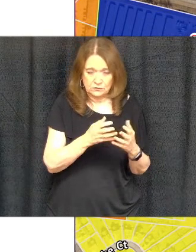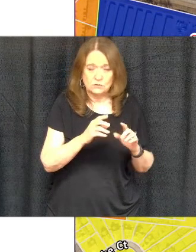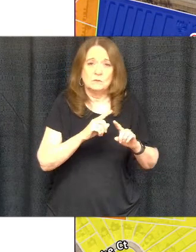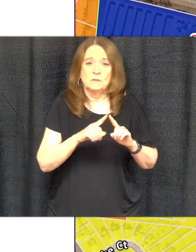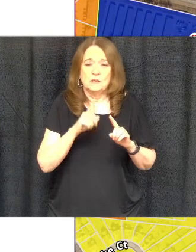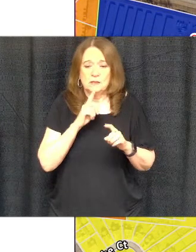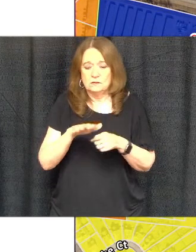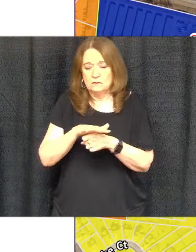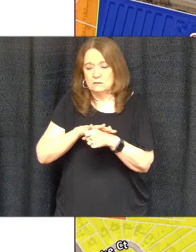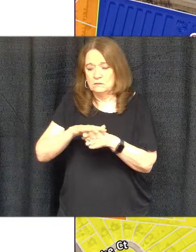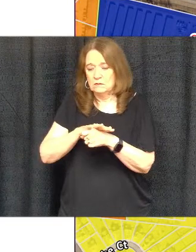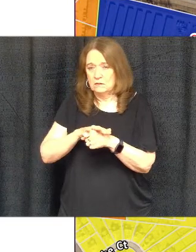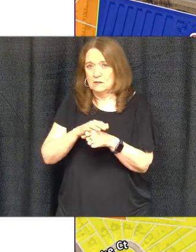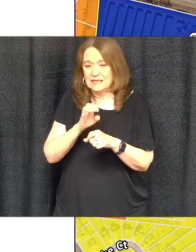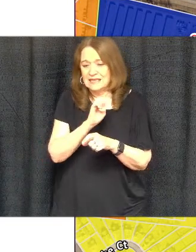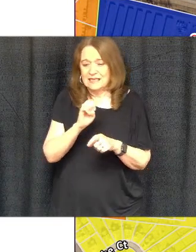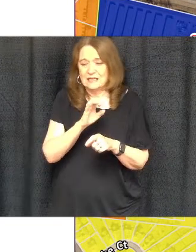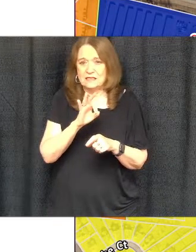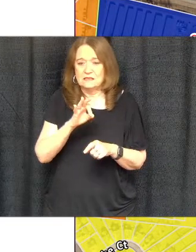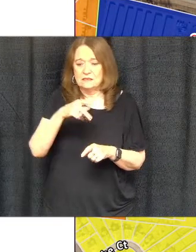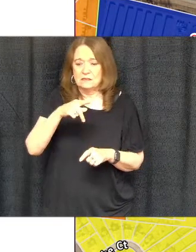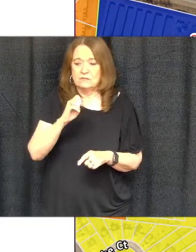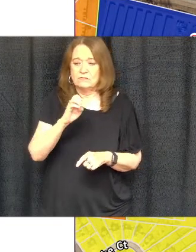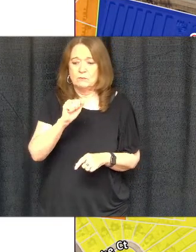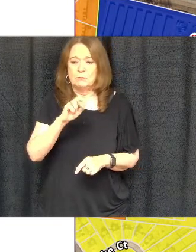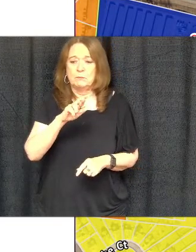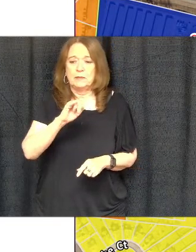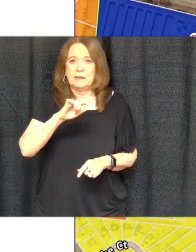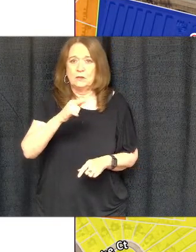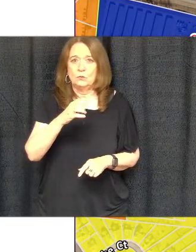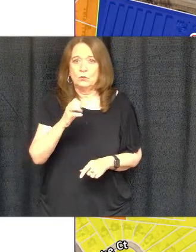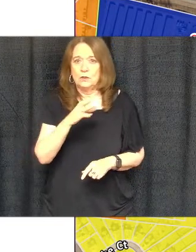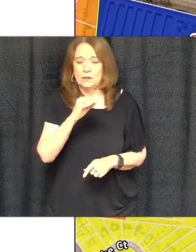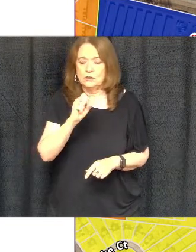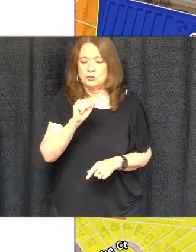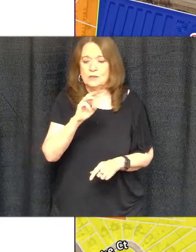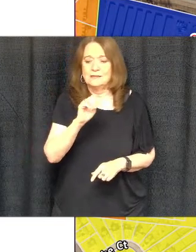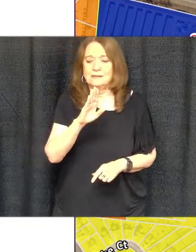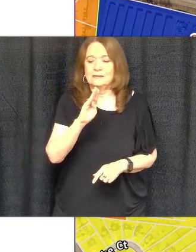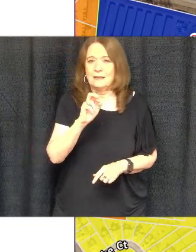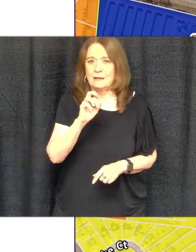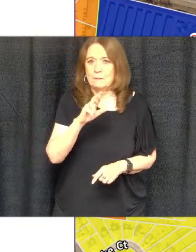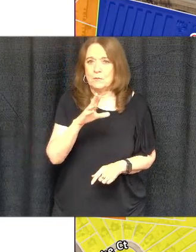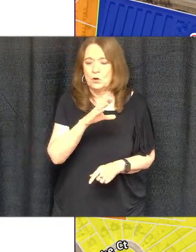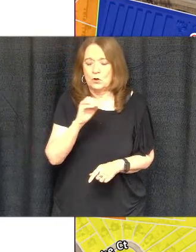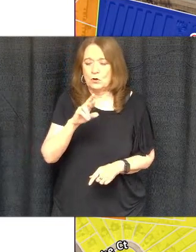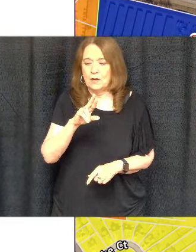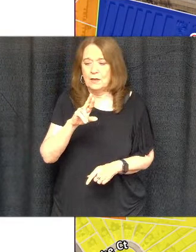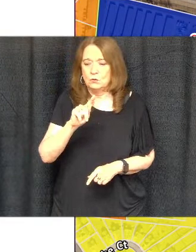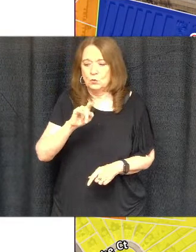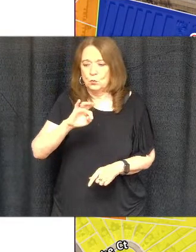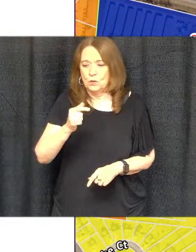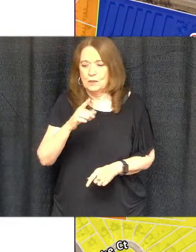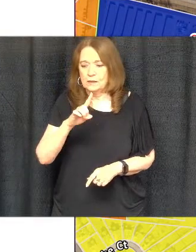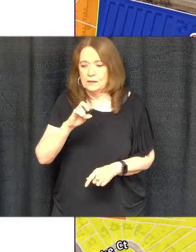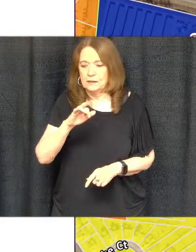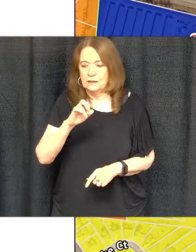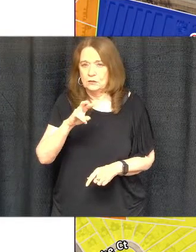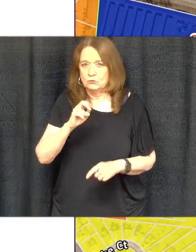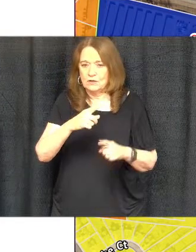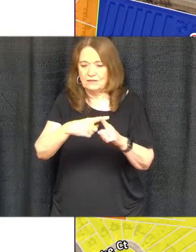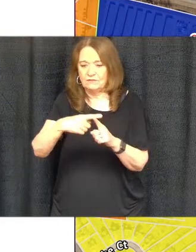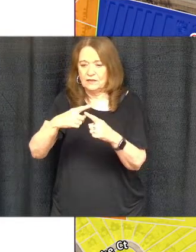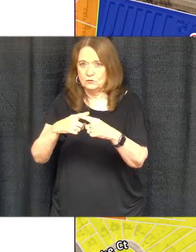of land east of Pea Ridge Road and Sandbar and Rudding Drive intersections, just south